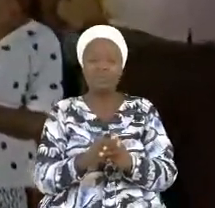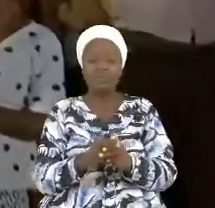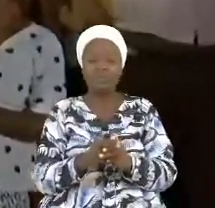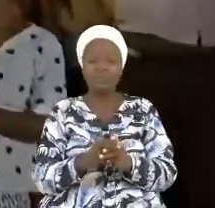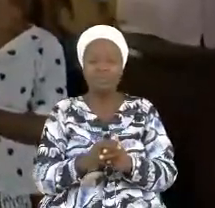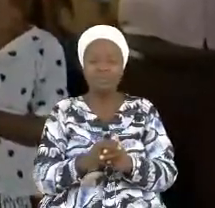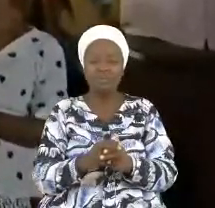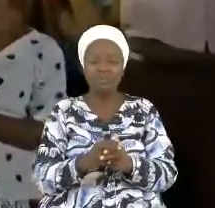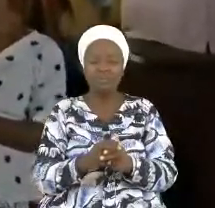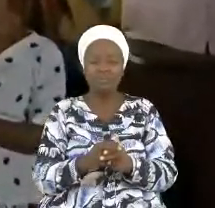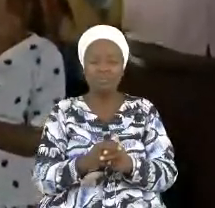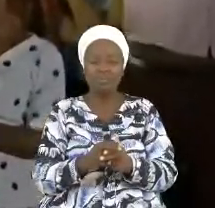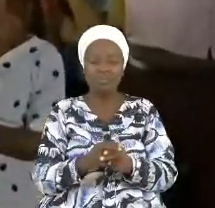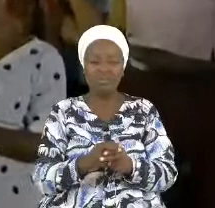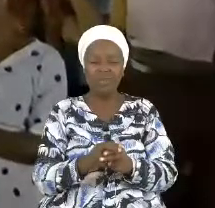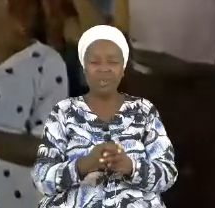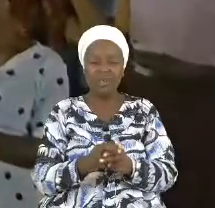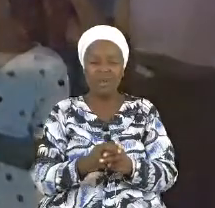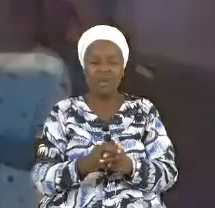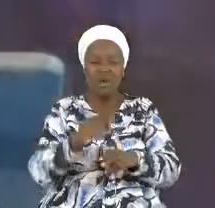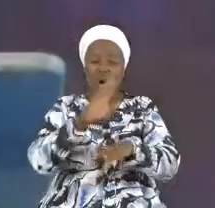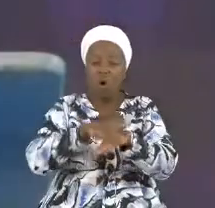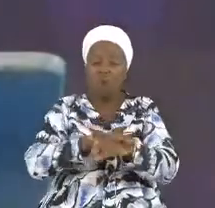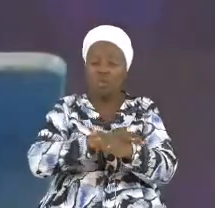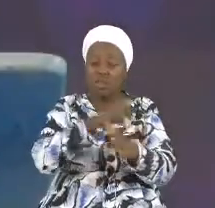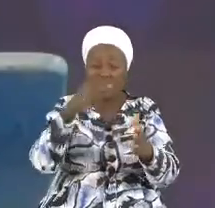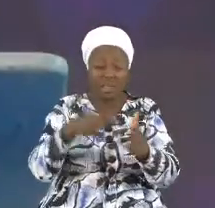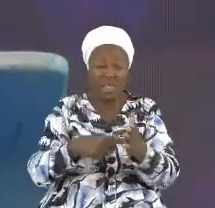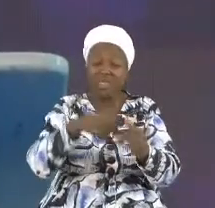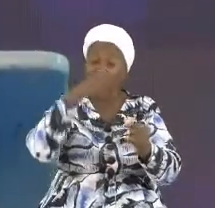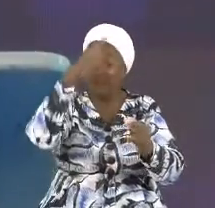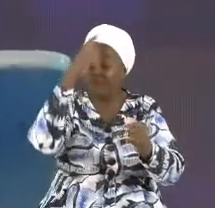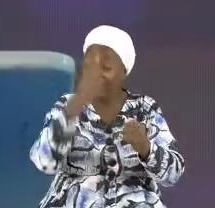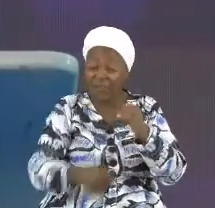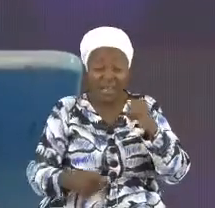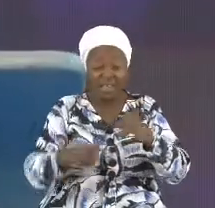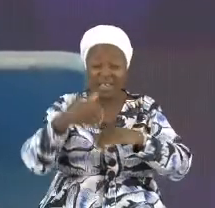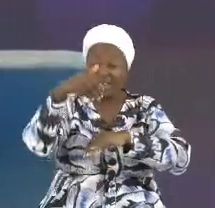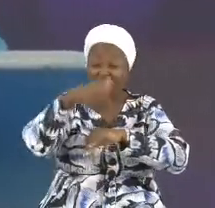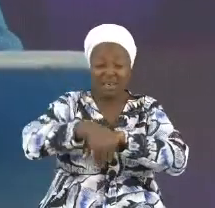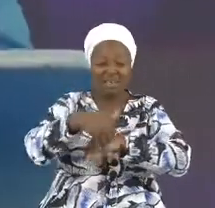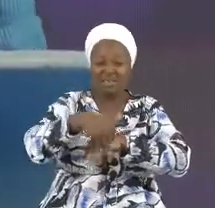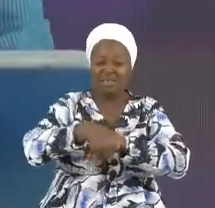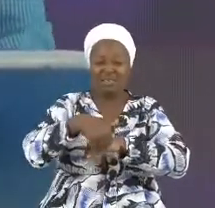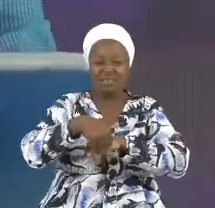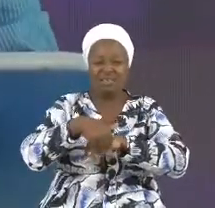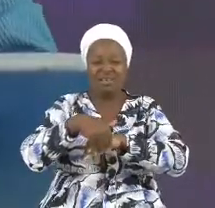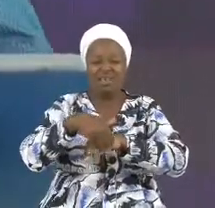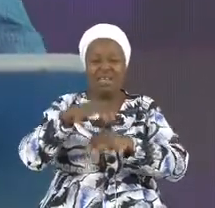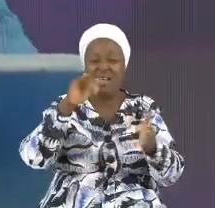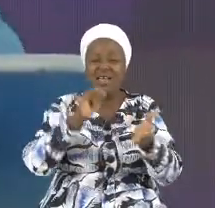On this final night, that evil spirit,